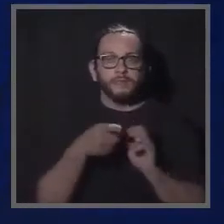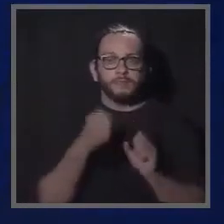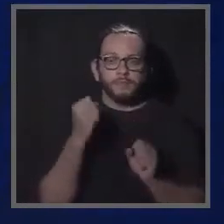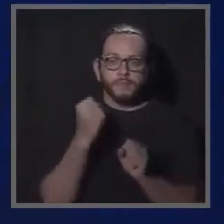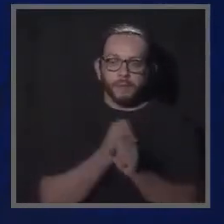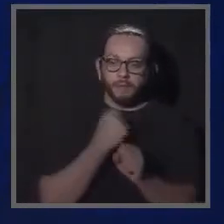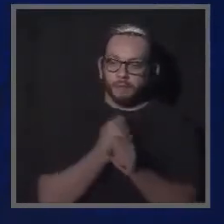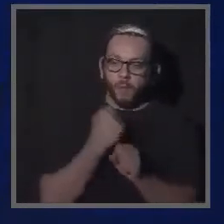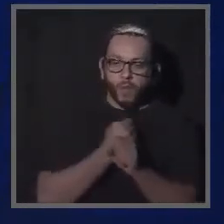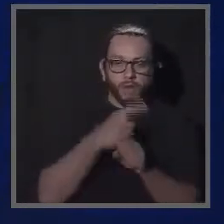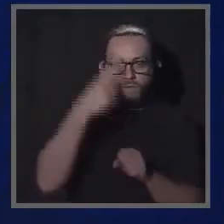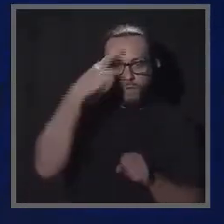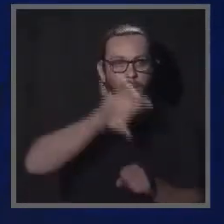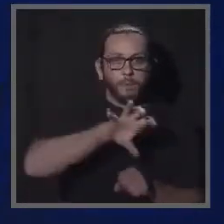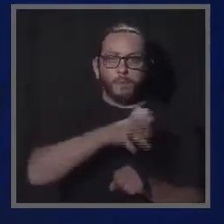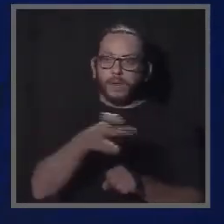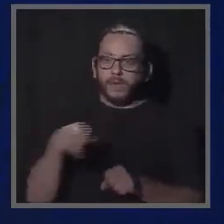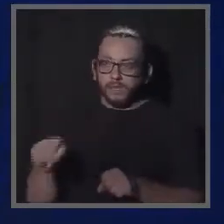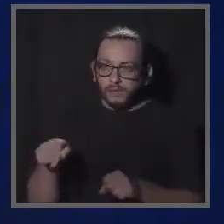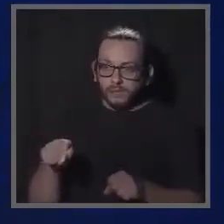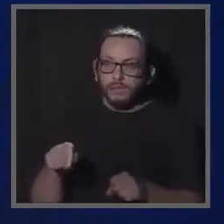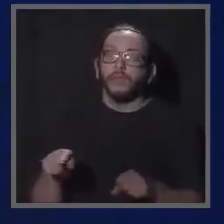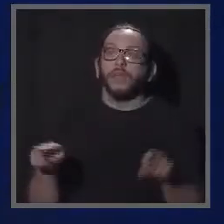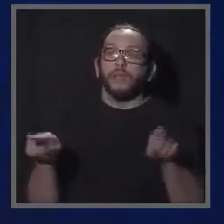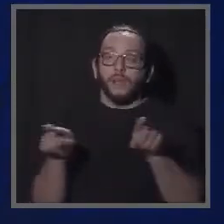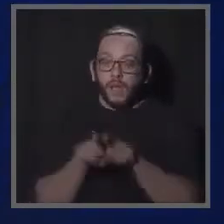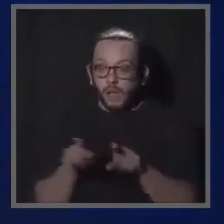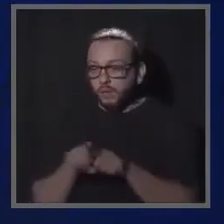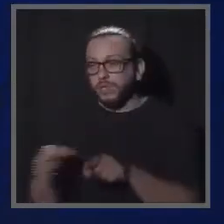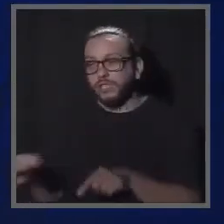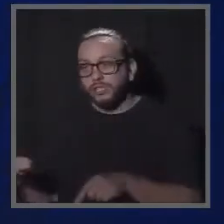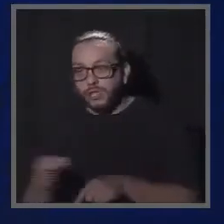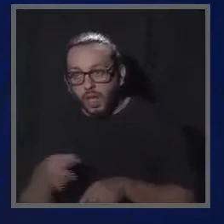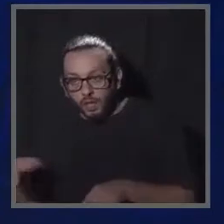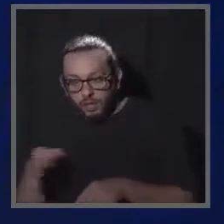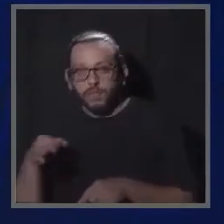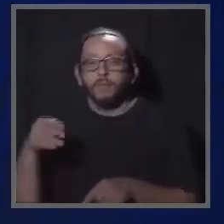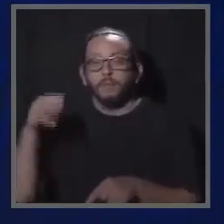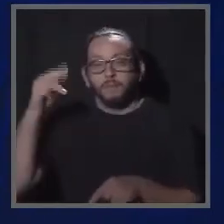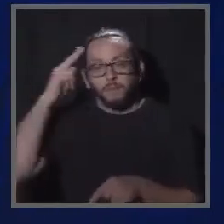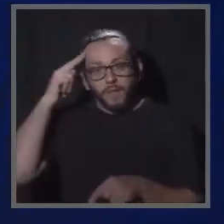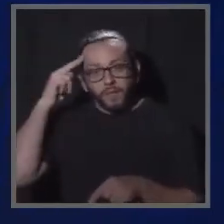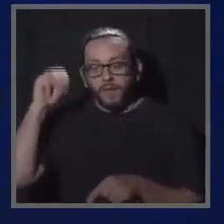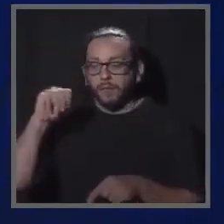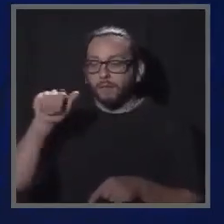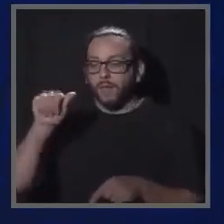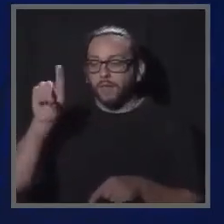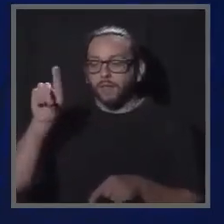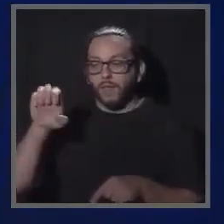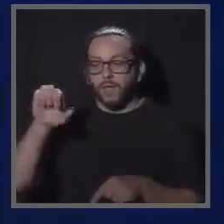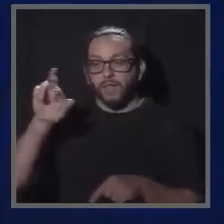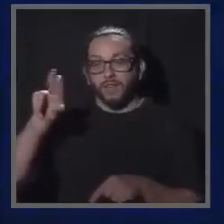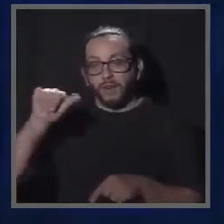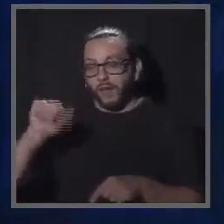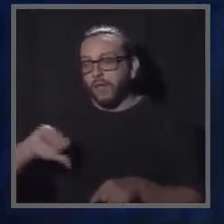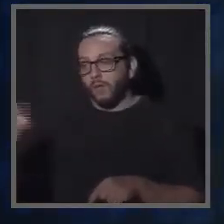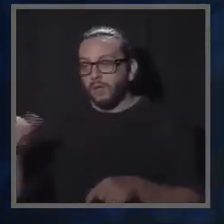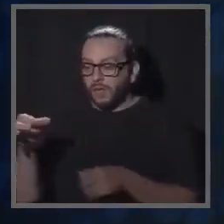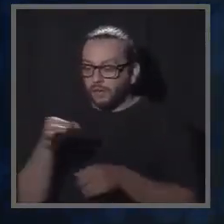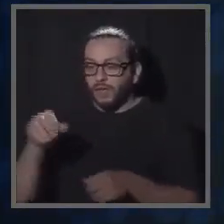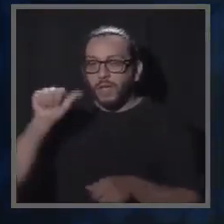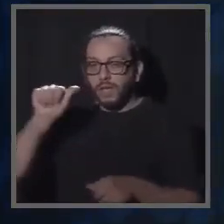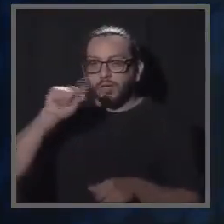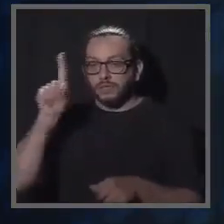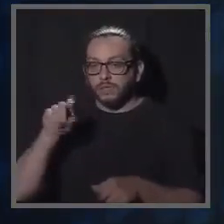in the archipelagos of Portugal, Madeira and Açores, finding out what